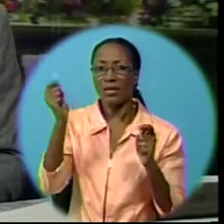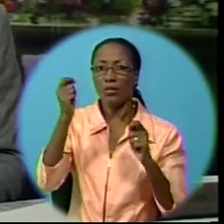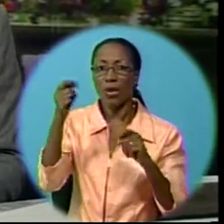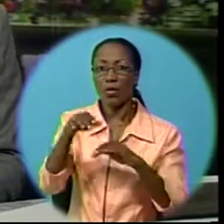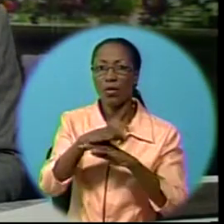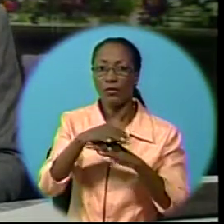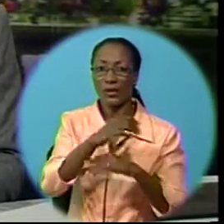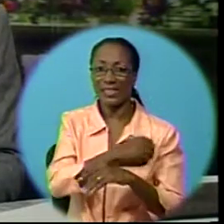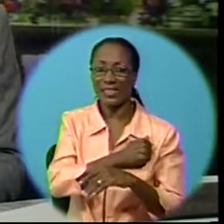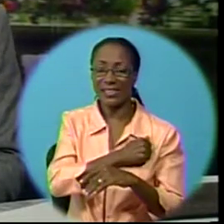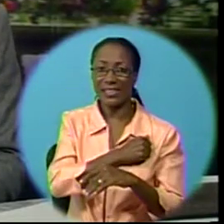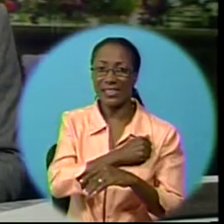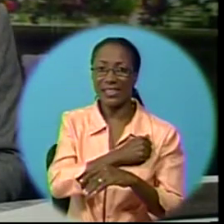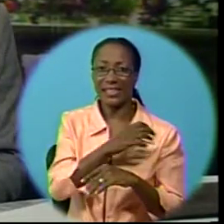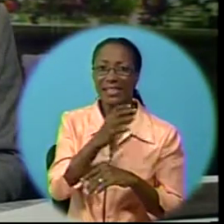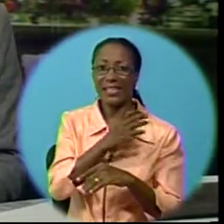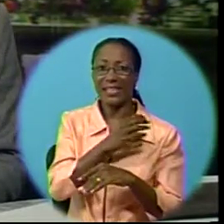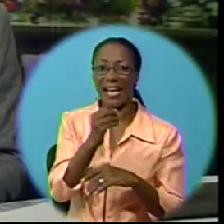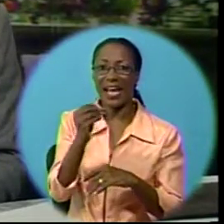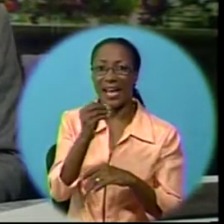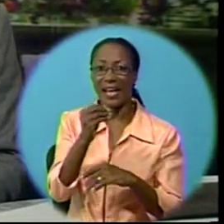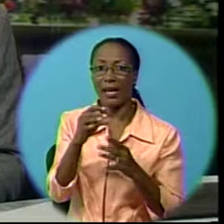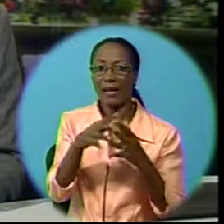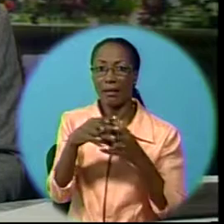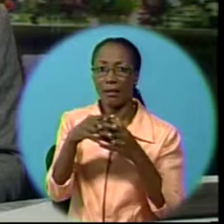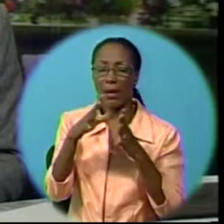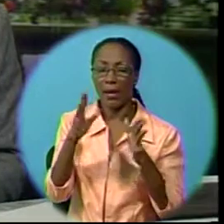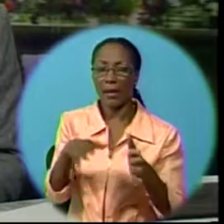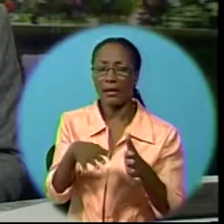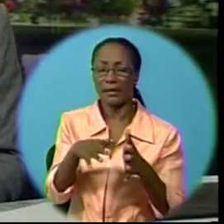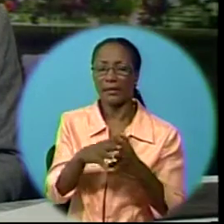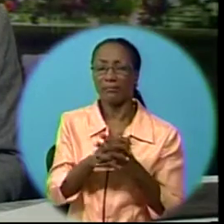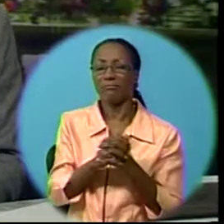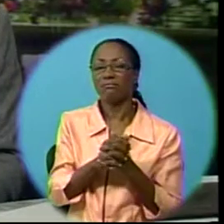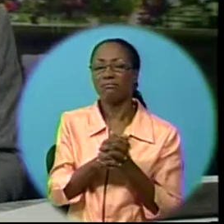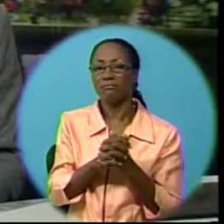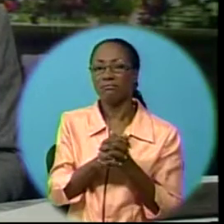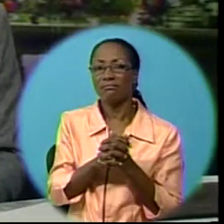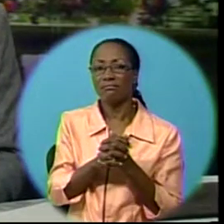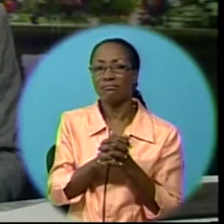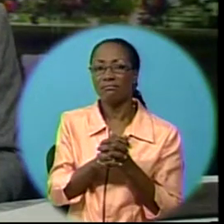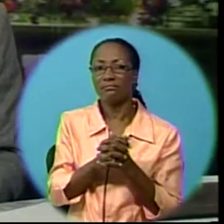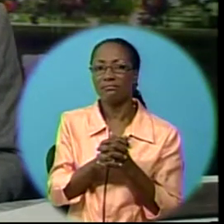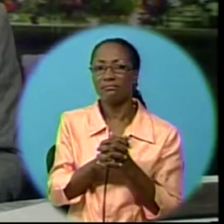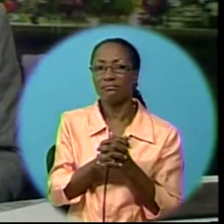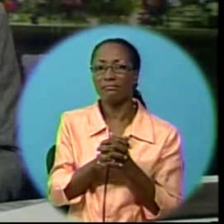American Morgan Huberman 3-0 to reach the last 16 of the consolation draw.